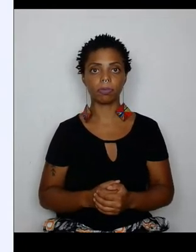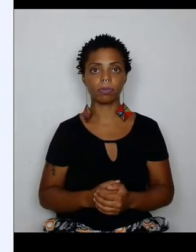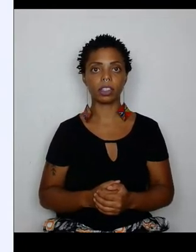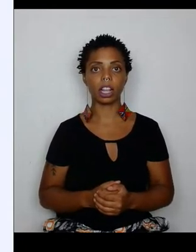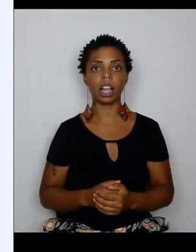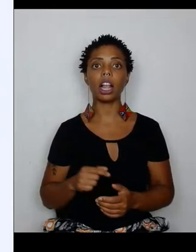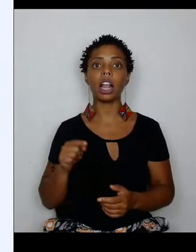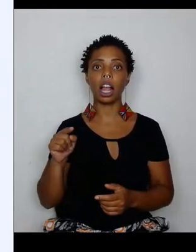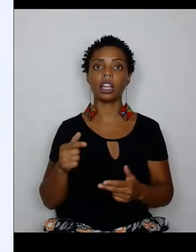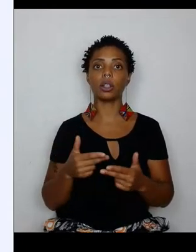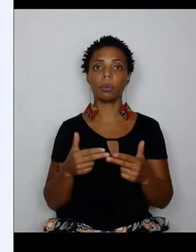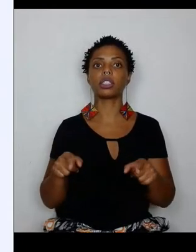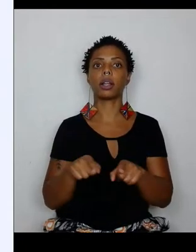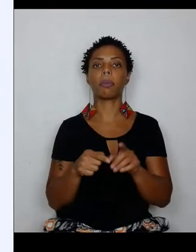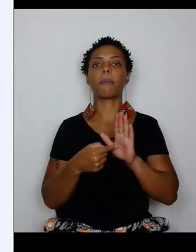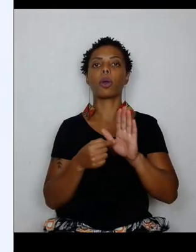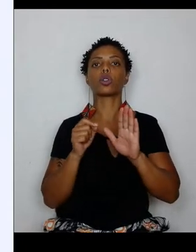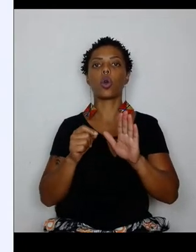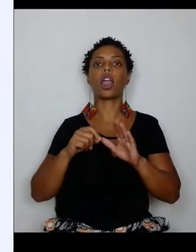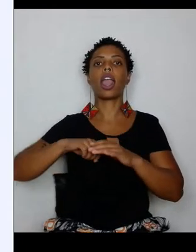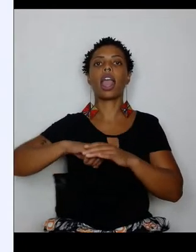identities and allegiances